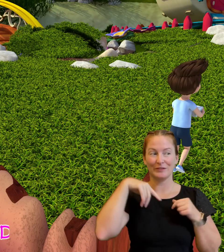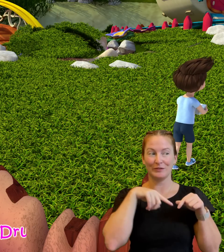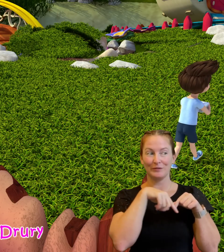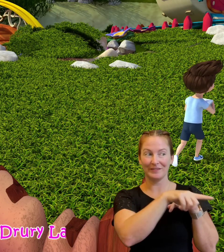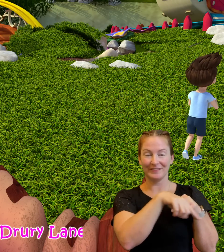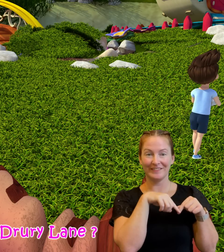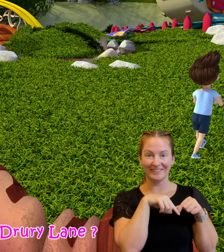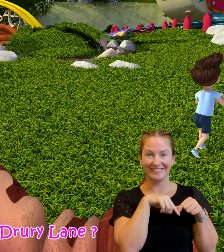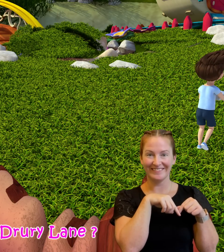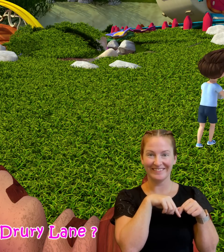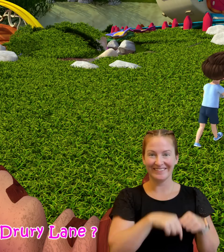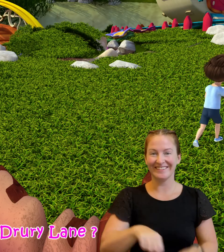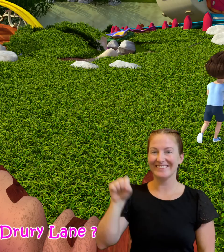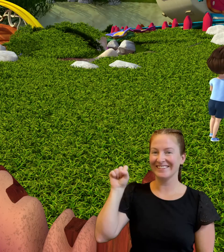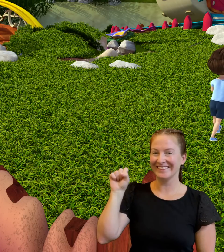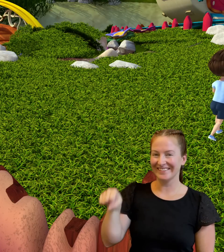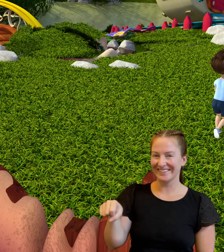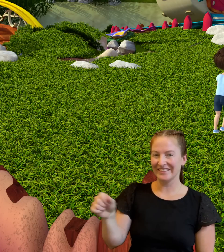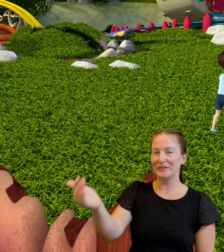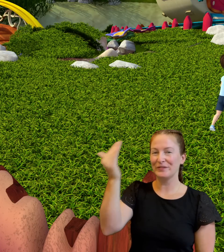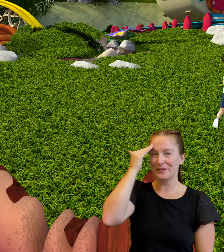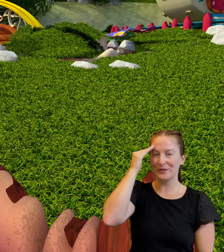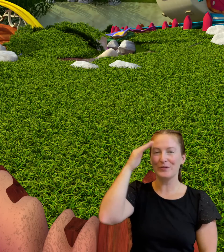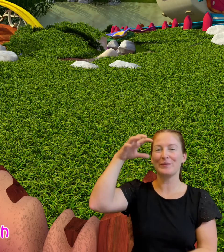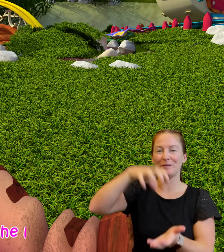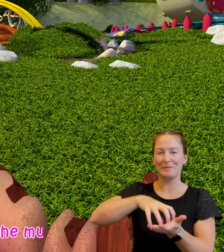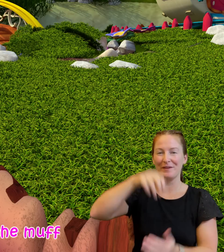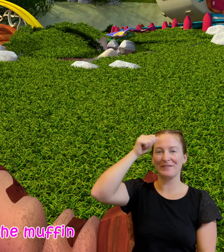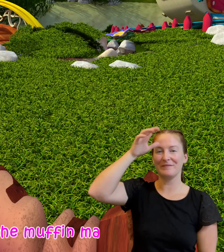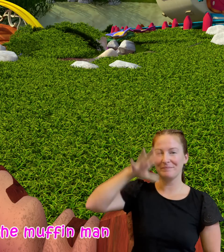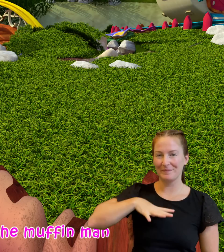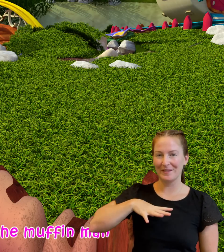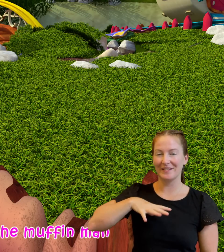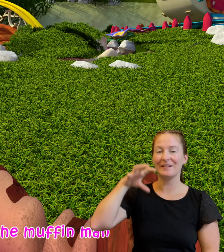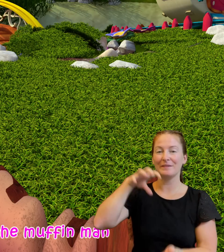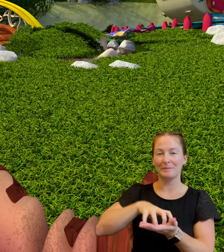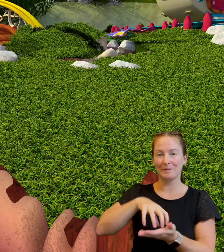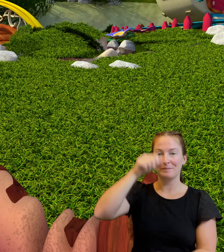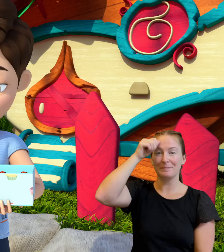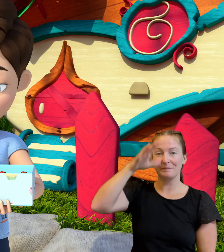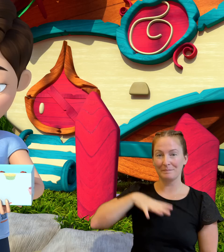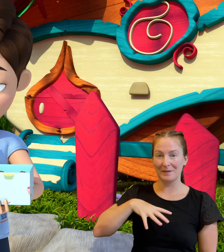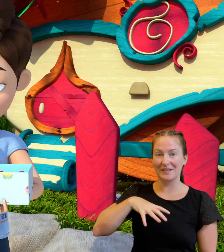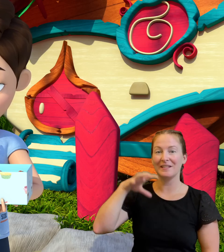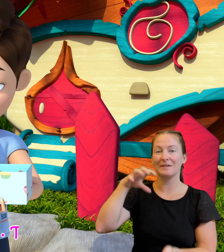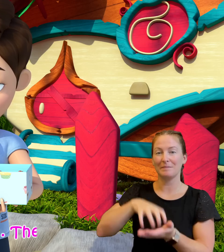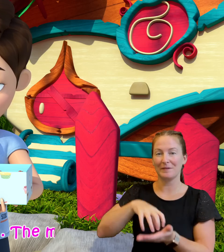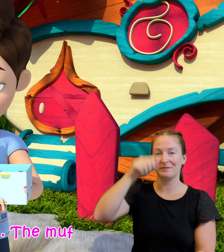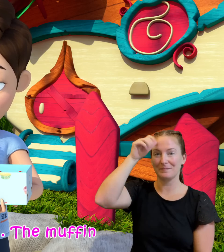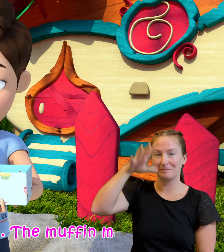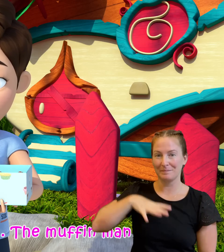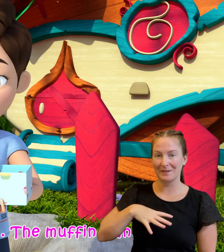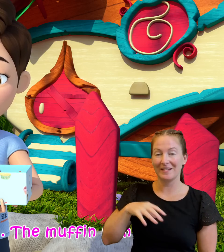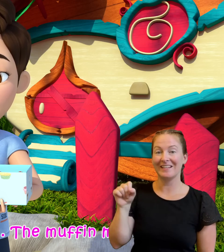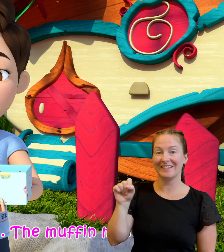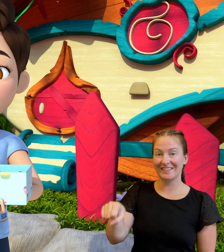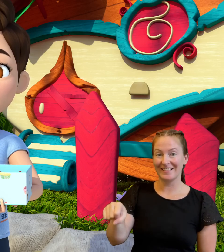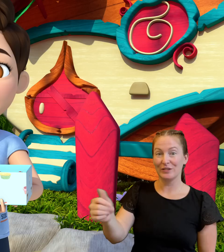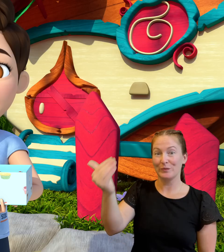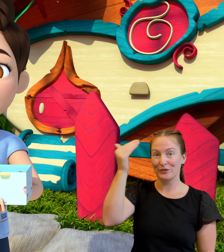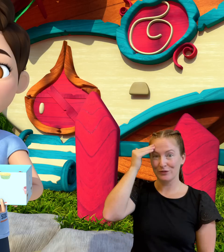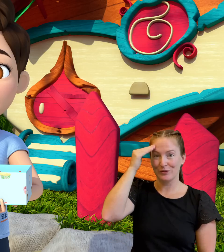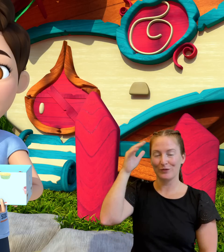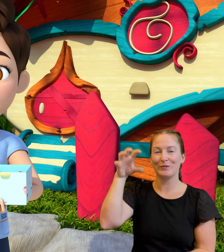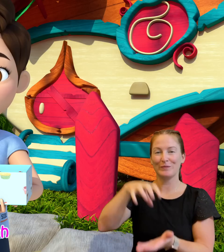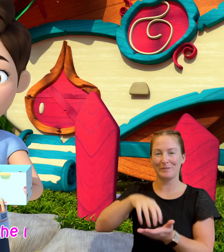lives on Drury Lane? Yes, we know the Muffin Man, the Muffin Man, the Muffin Man.